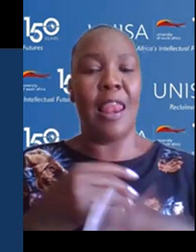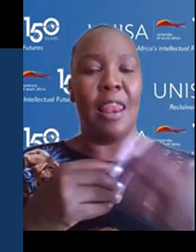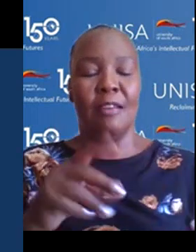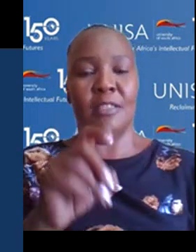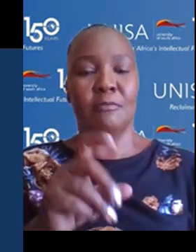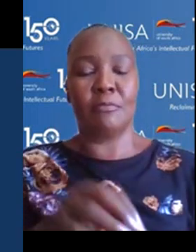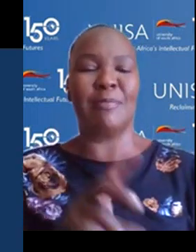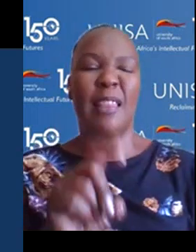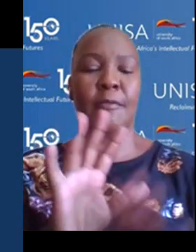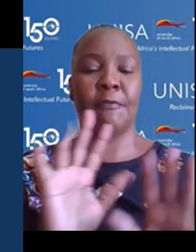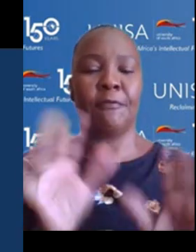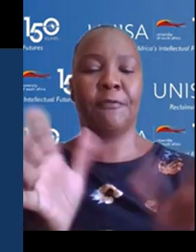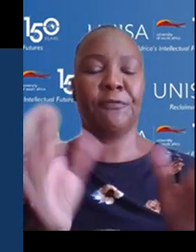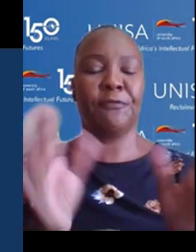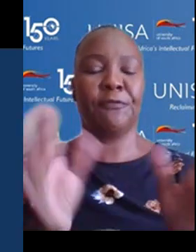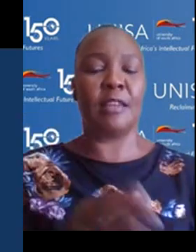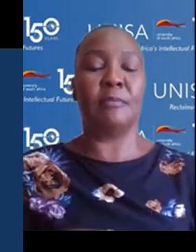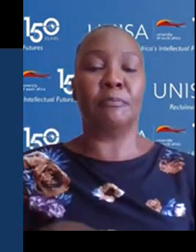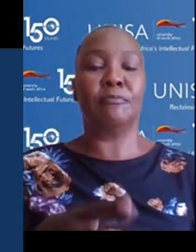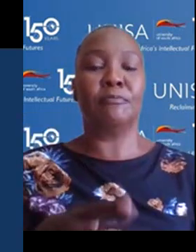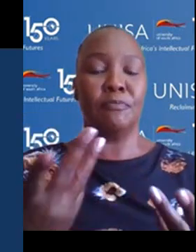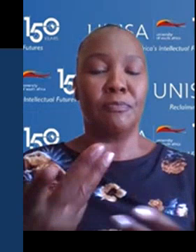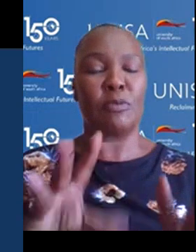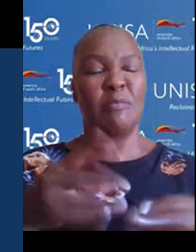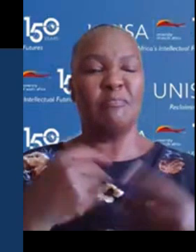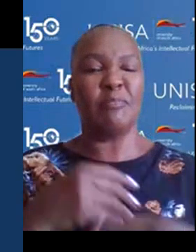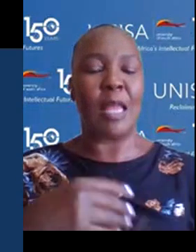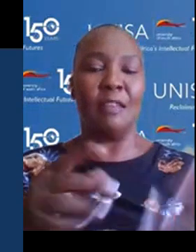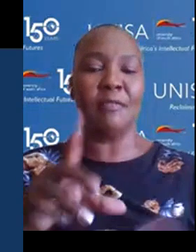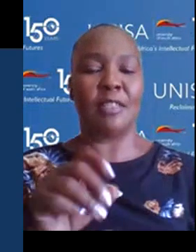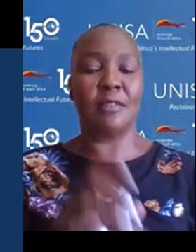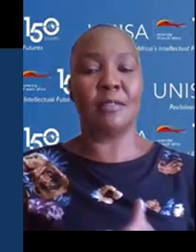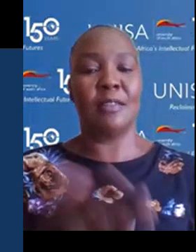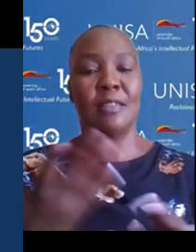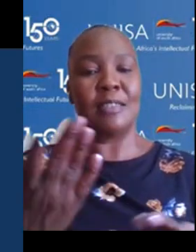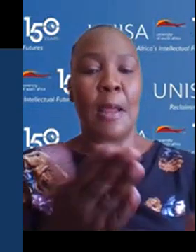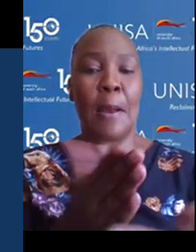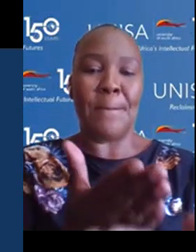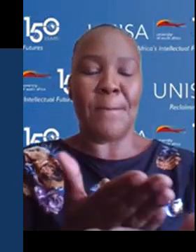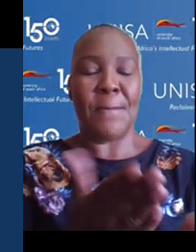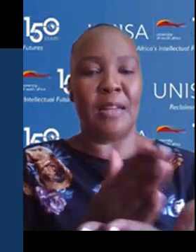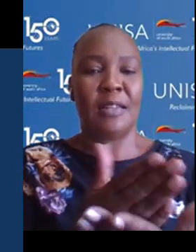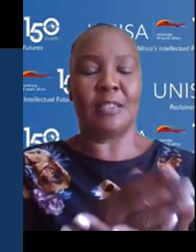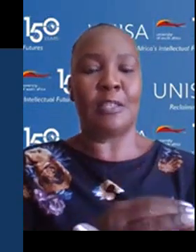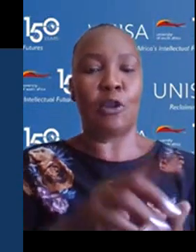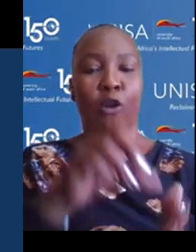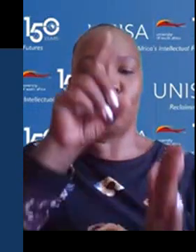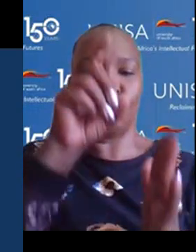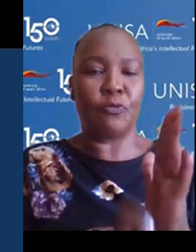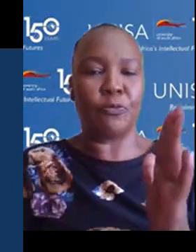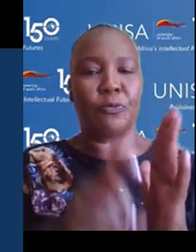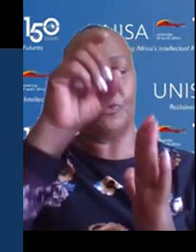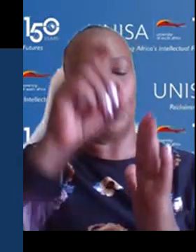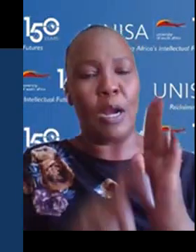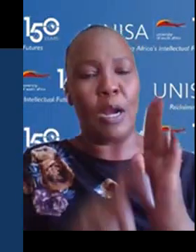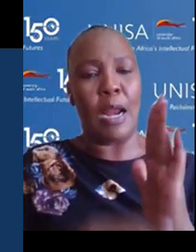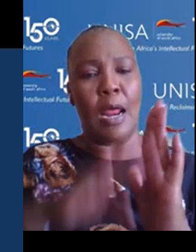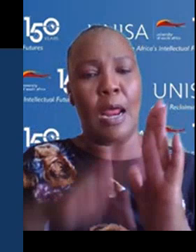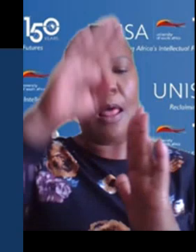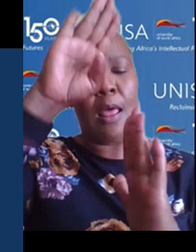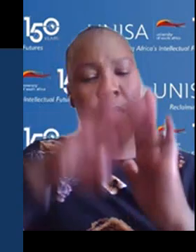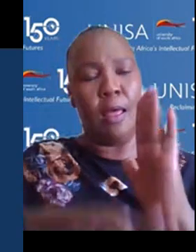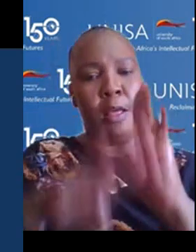just say click, but you accept it's a left click. Then you might have a middle button or a scroll button that allows you to scroll up and down